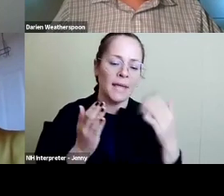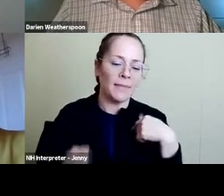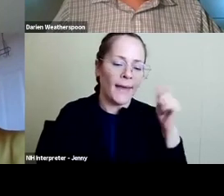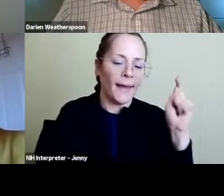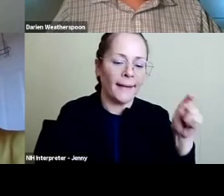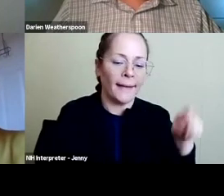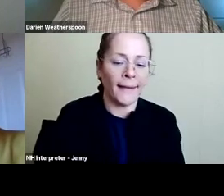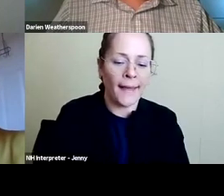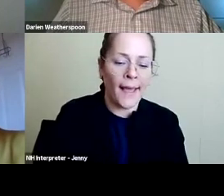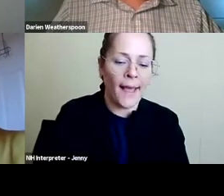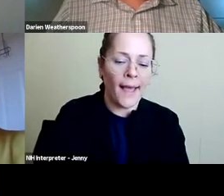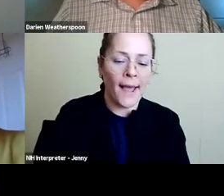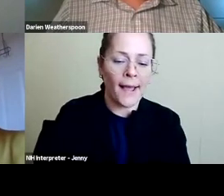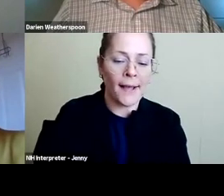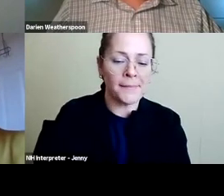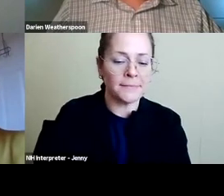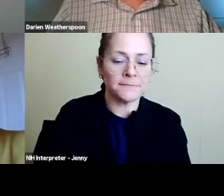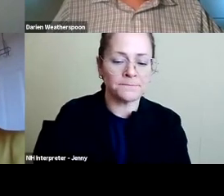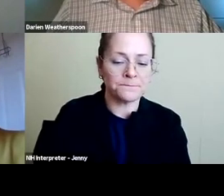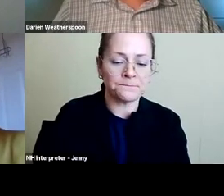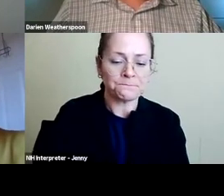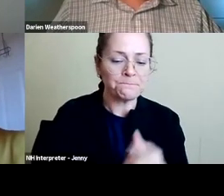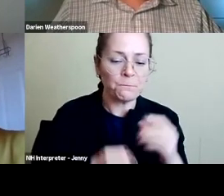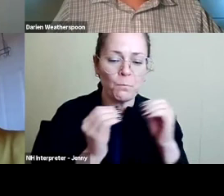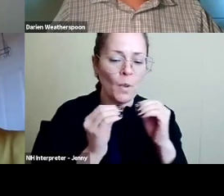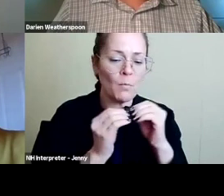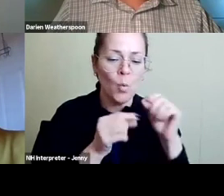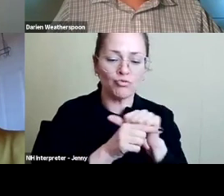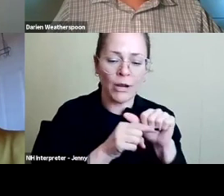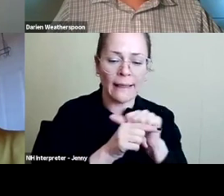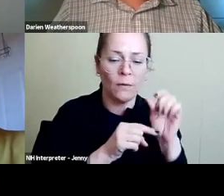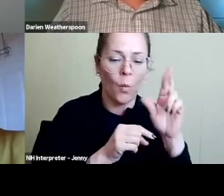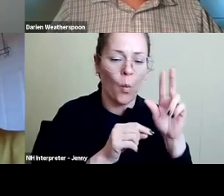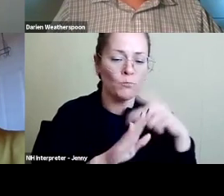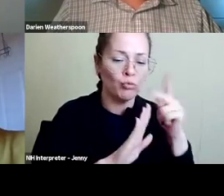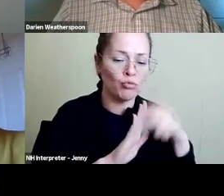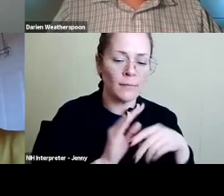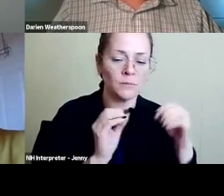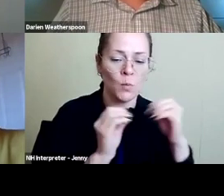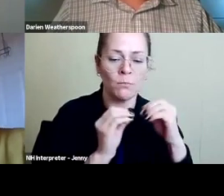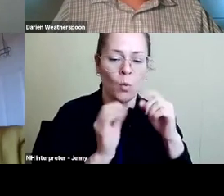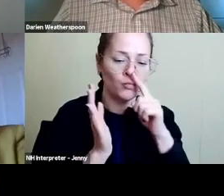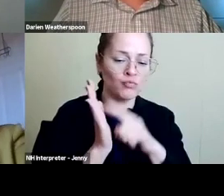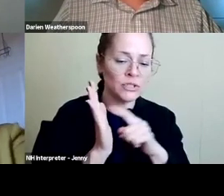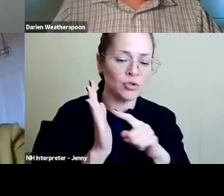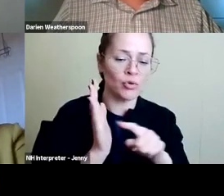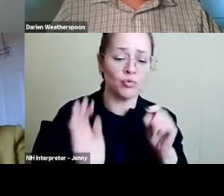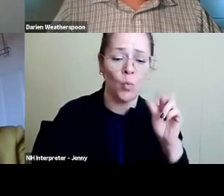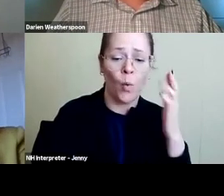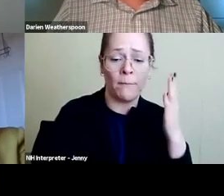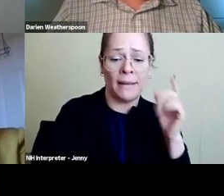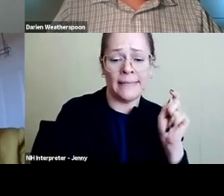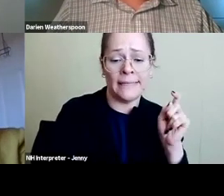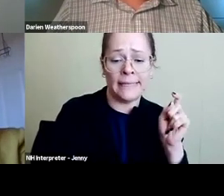know, explore some post-baccalaureate training or programs. So, or maybe I need more research. Maybe I need to apply to more